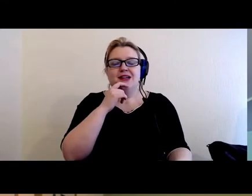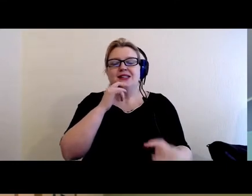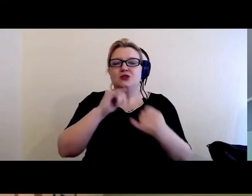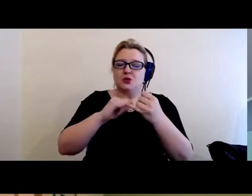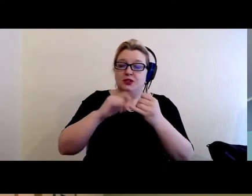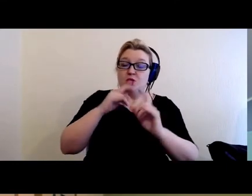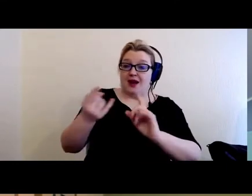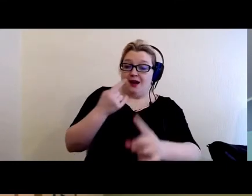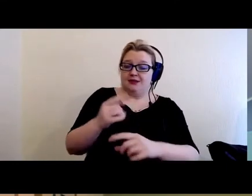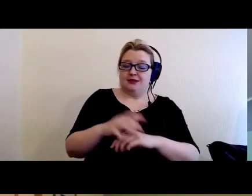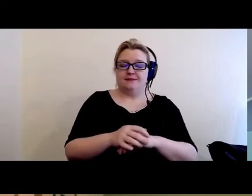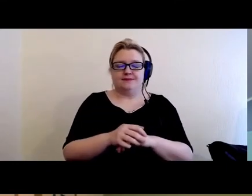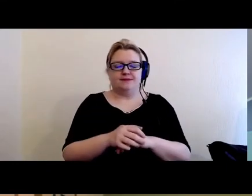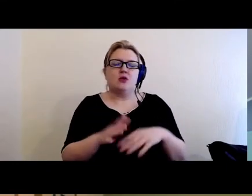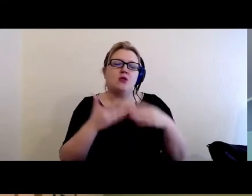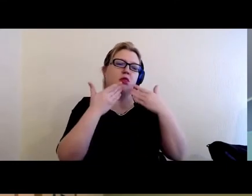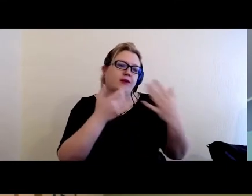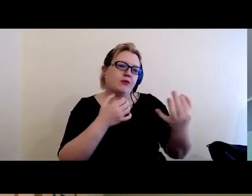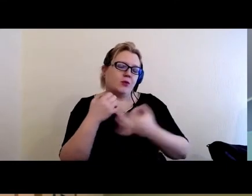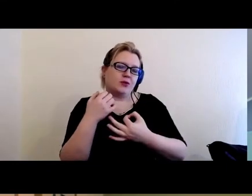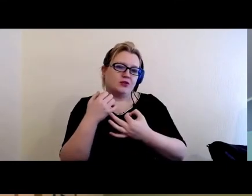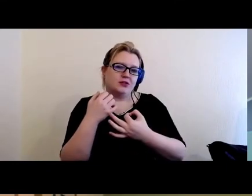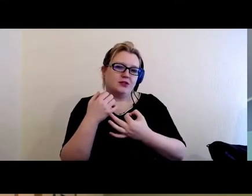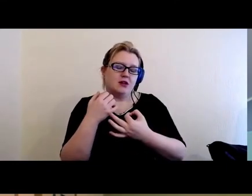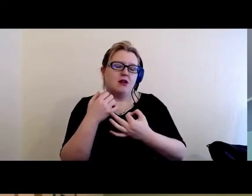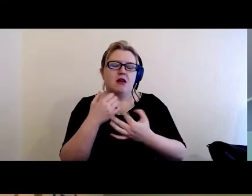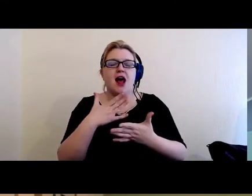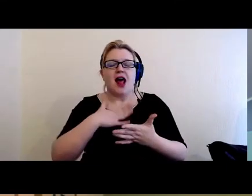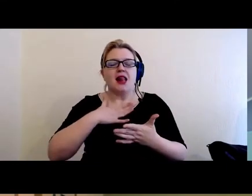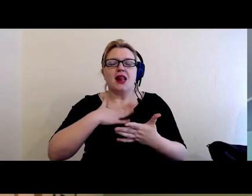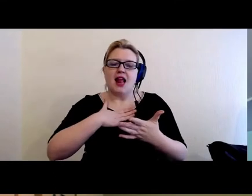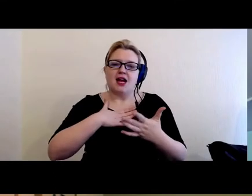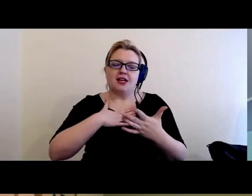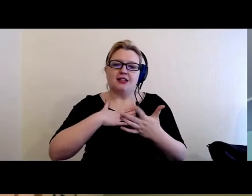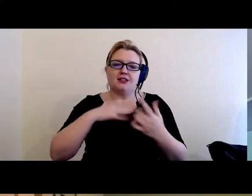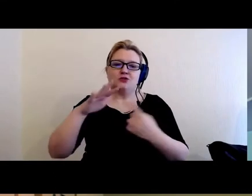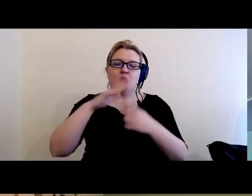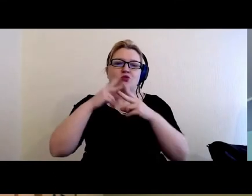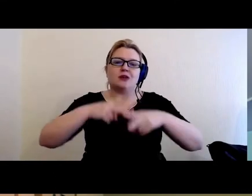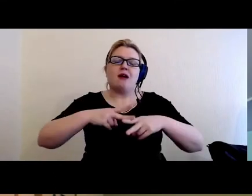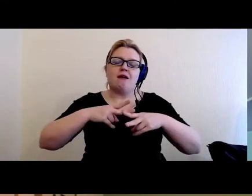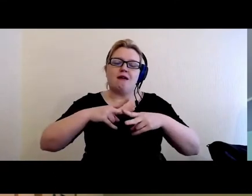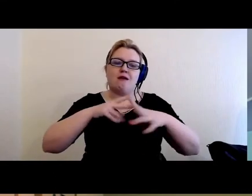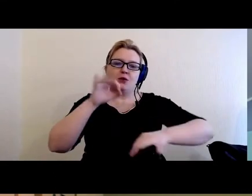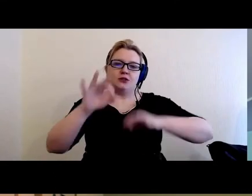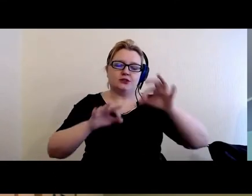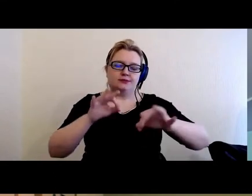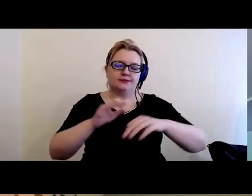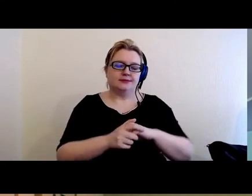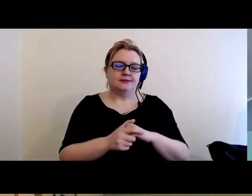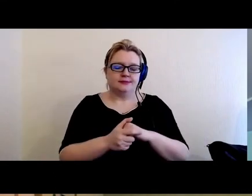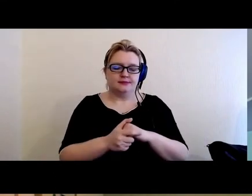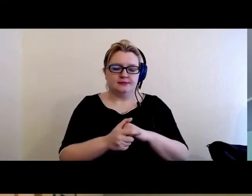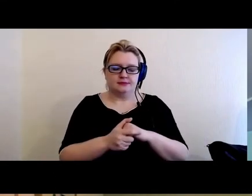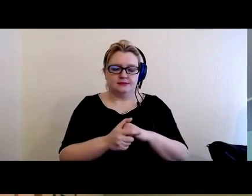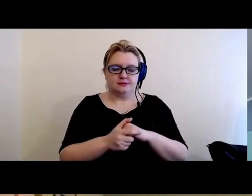question, Nicola. Always like to see social care questions. So my answer to these kind of questions, normally it changes